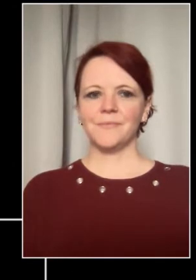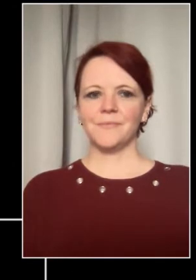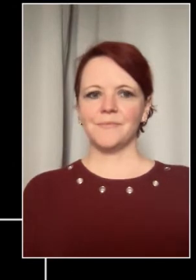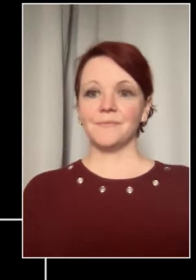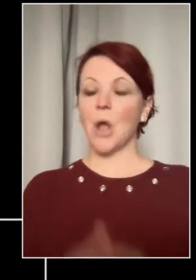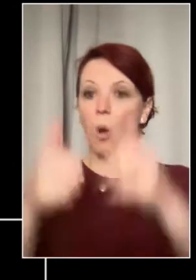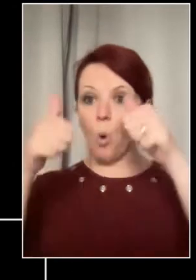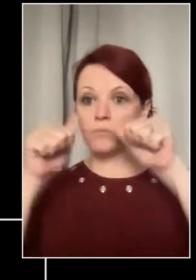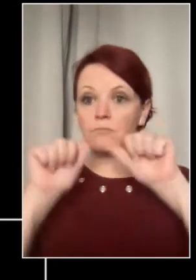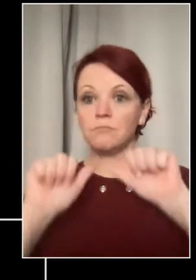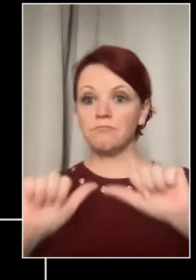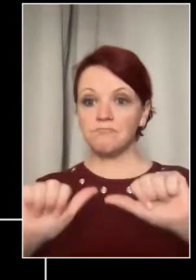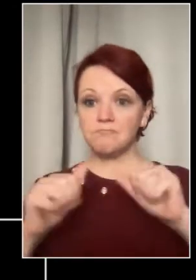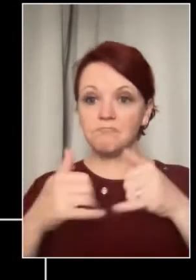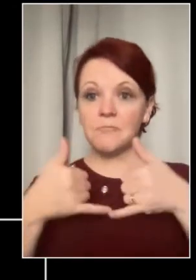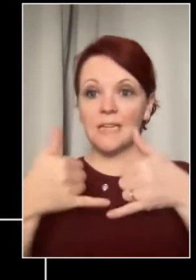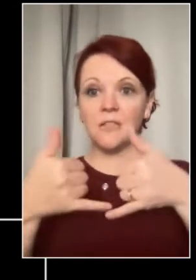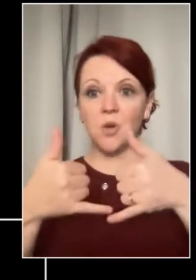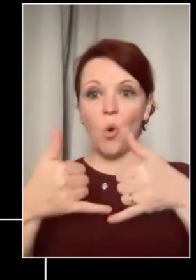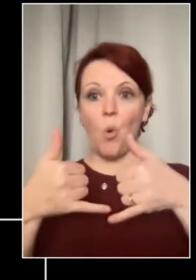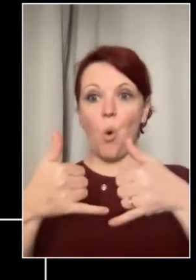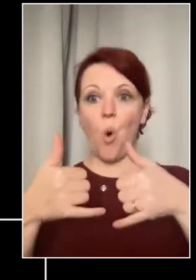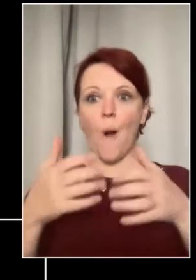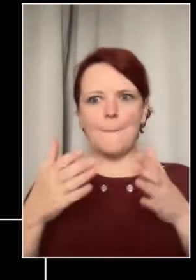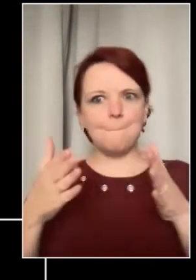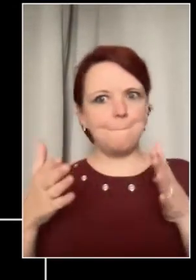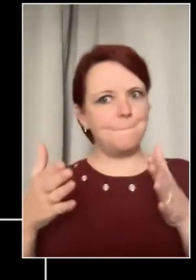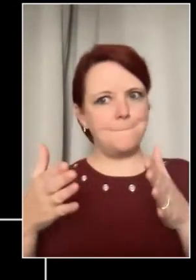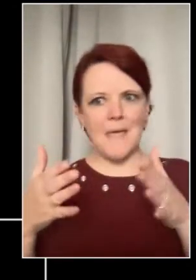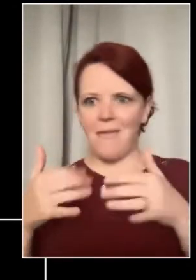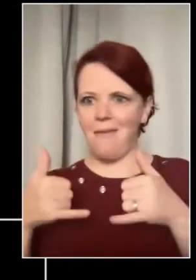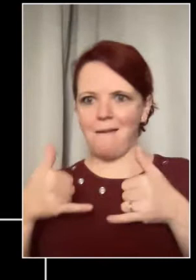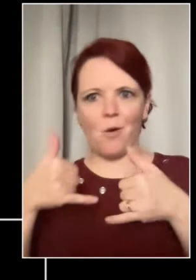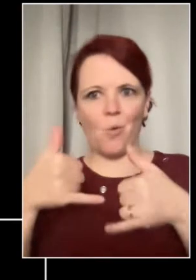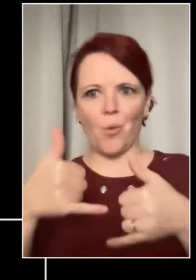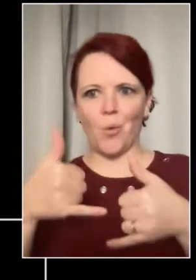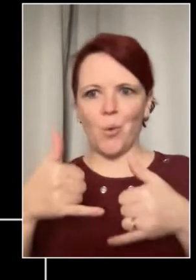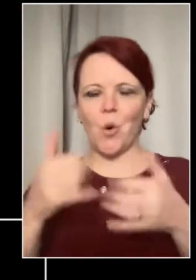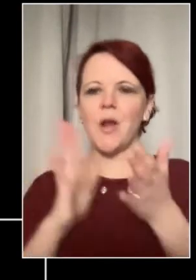And now it's time for the Whopper. No, not the burger. The award